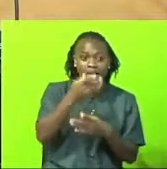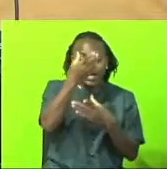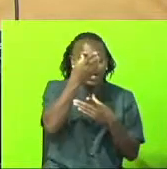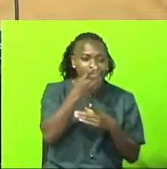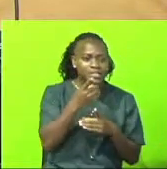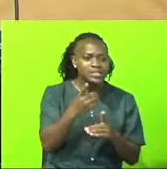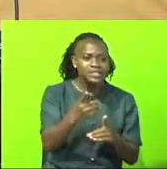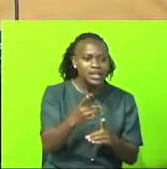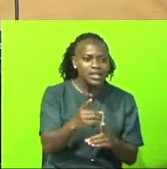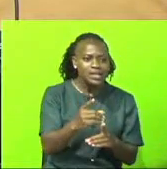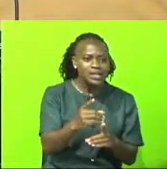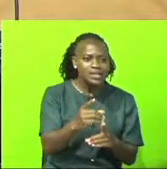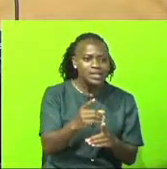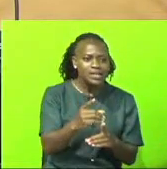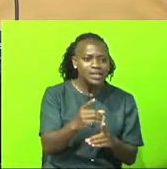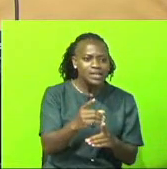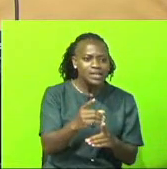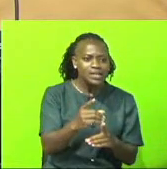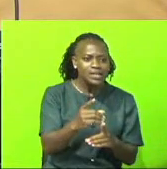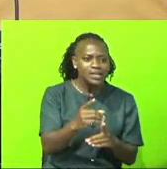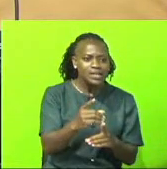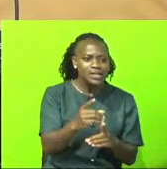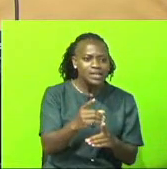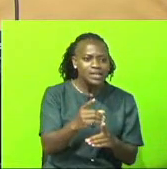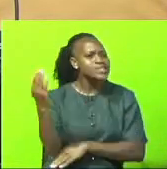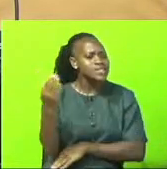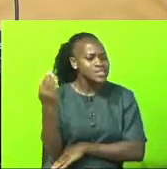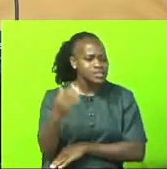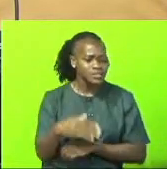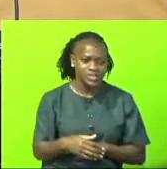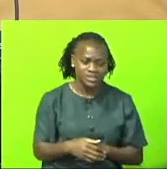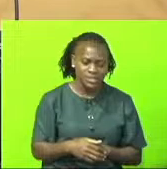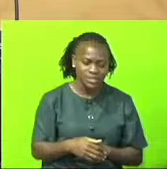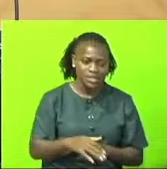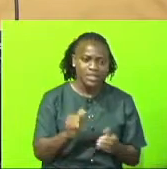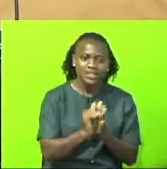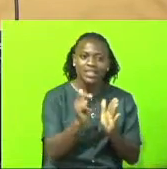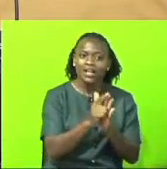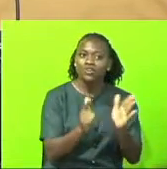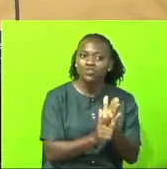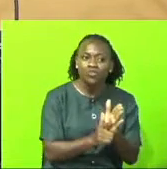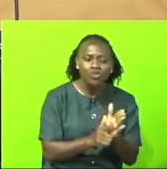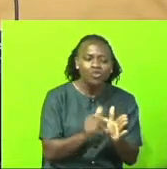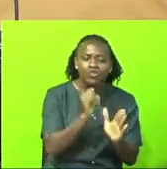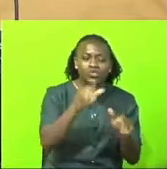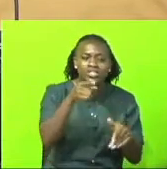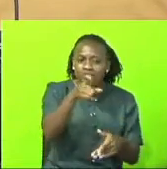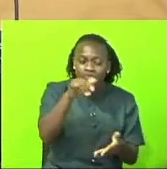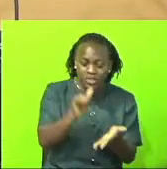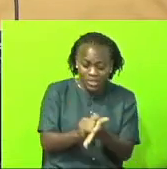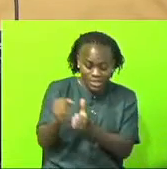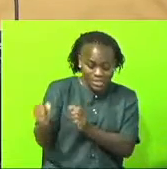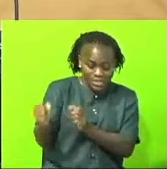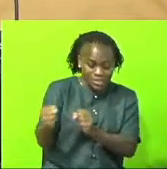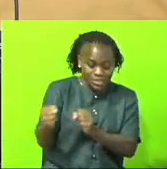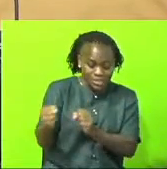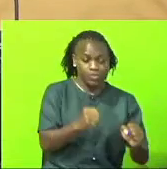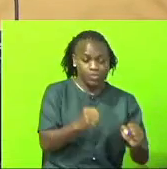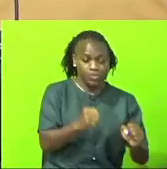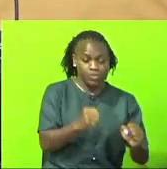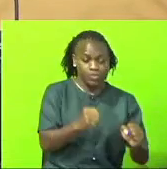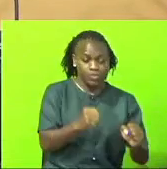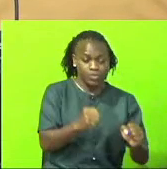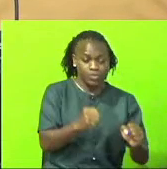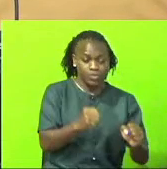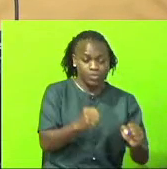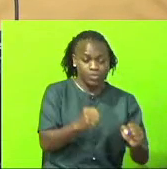has to do with a statement. The provision does not clothe you with that power to make that application, and that you should